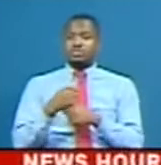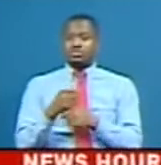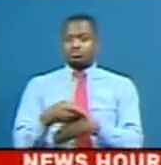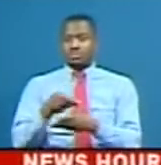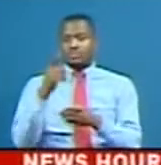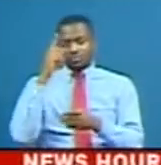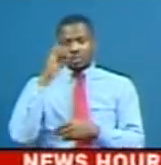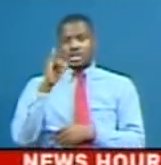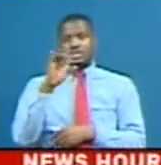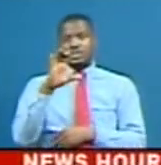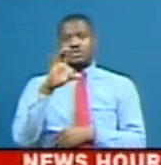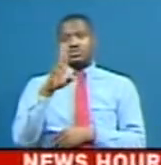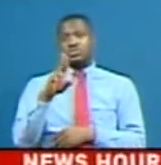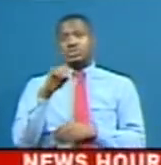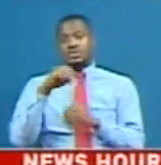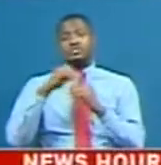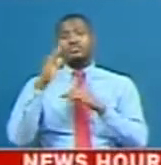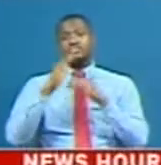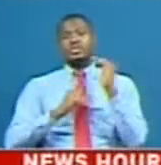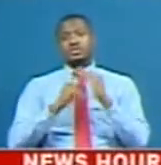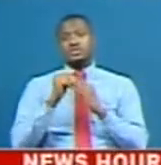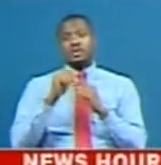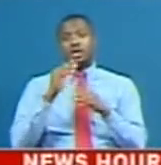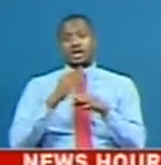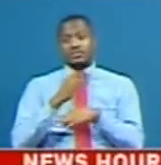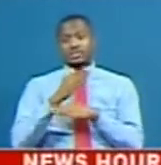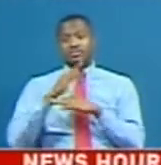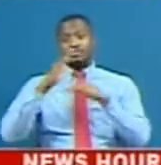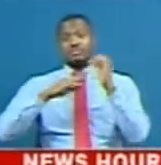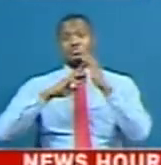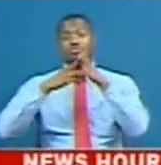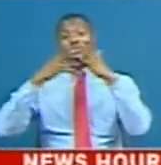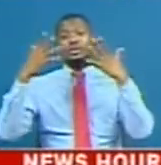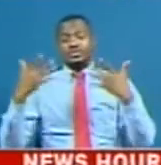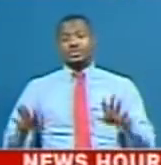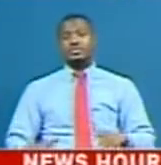make provision for the ICU in the building when the complex is renovated.